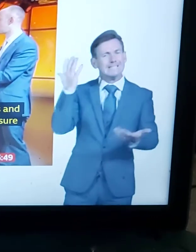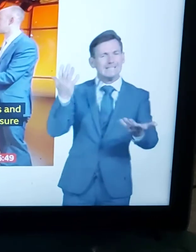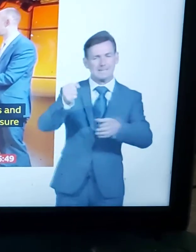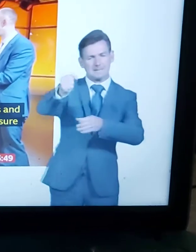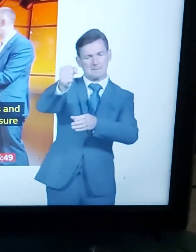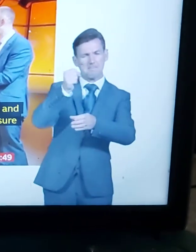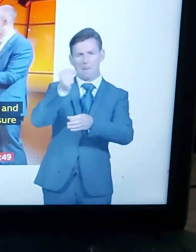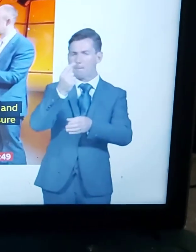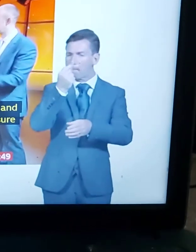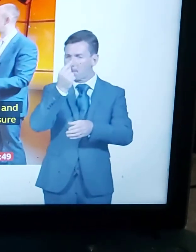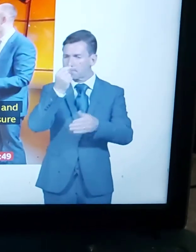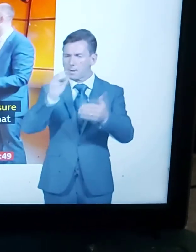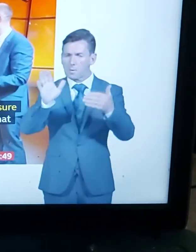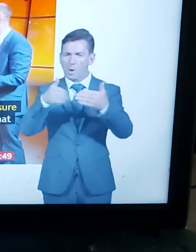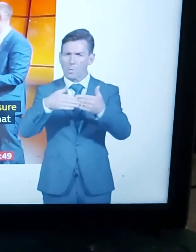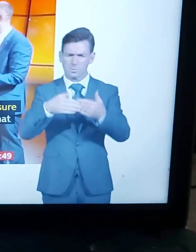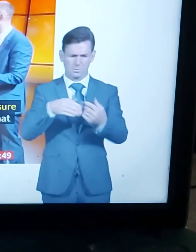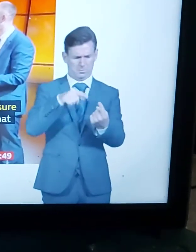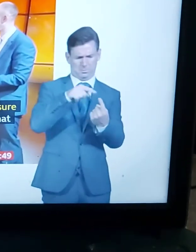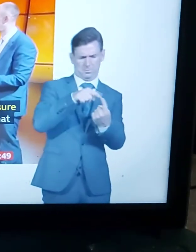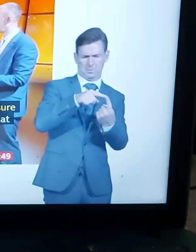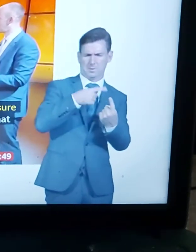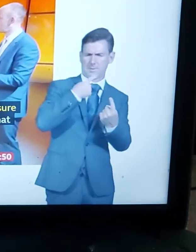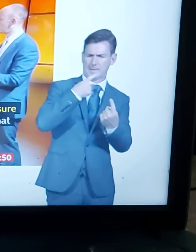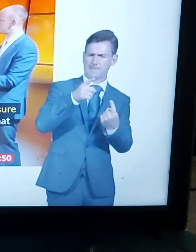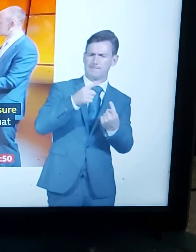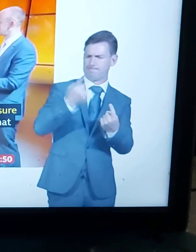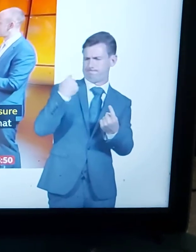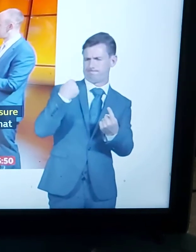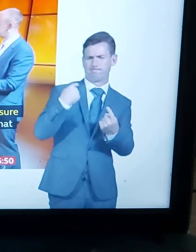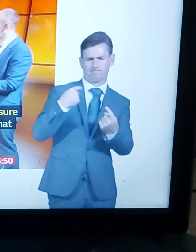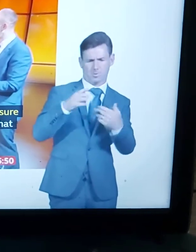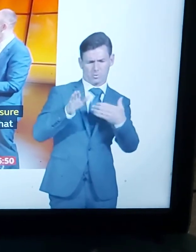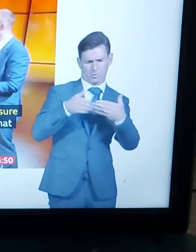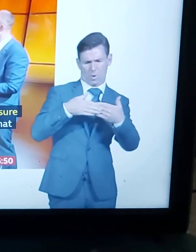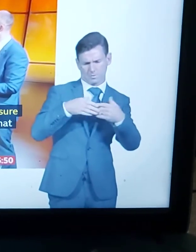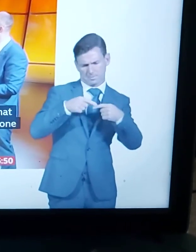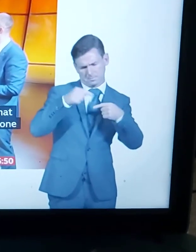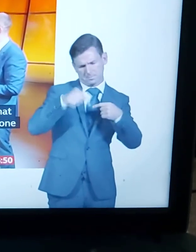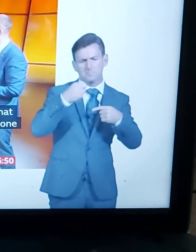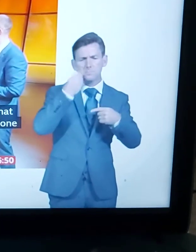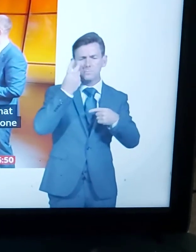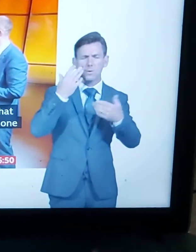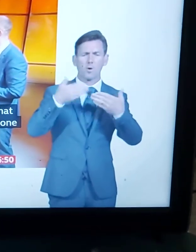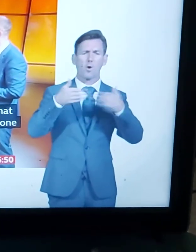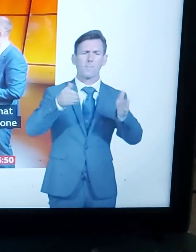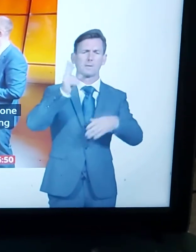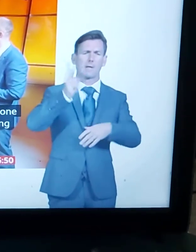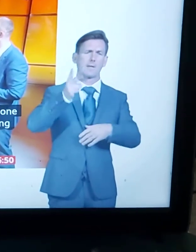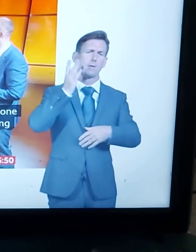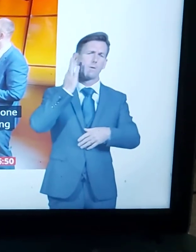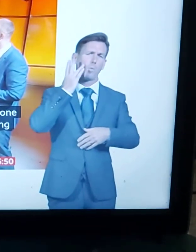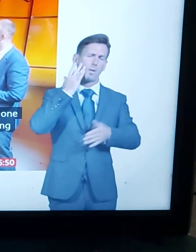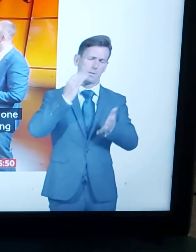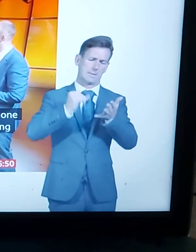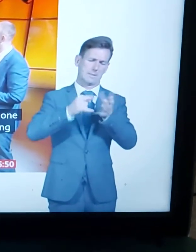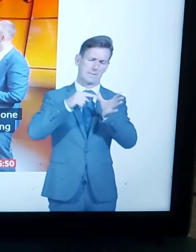says it's just closing for a couple of days, expects to be reopened on Saturday. Does that affect how you think about running your business, if that might be on the cards?